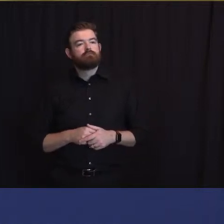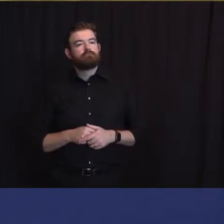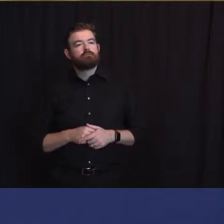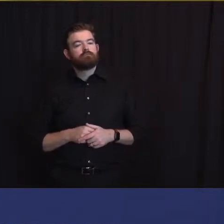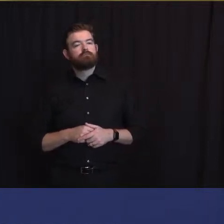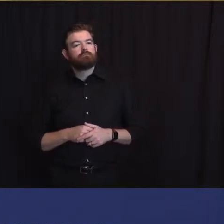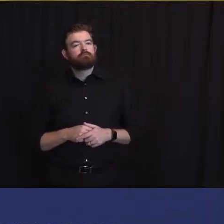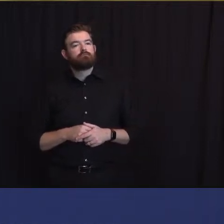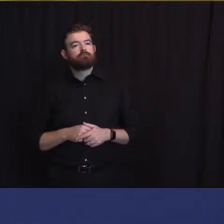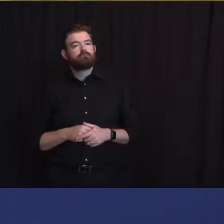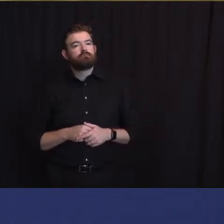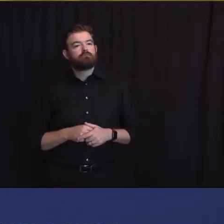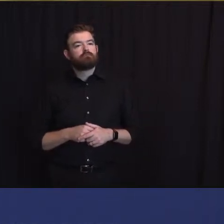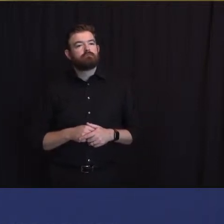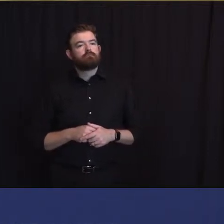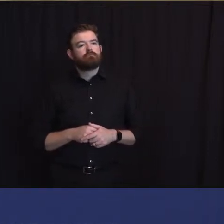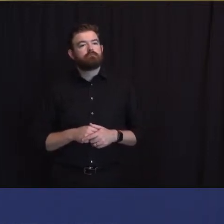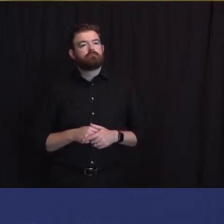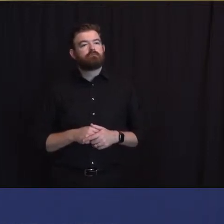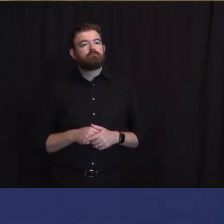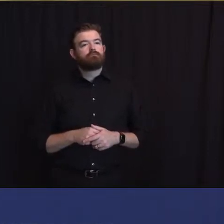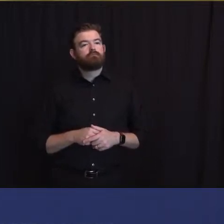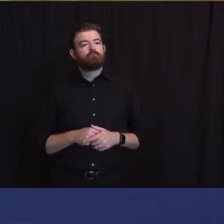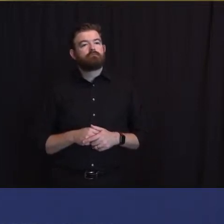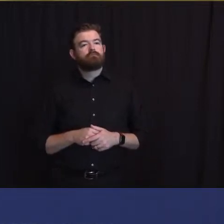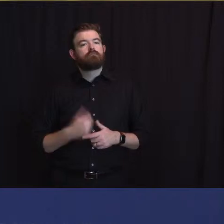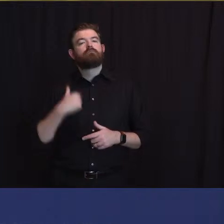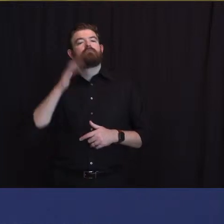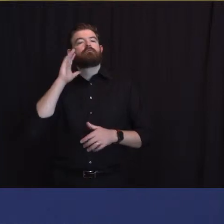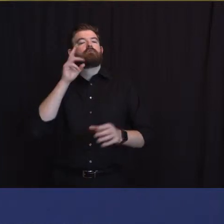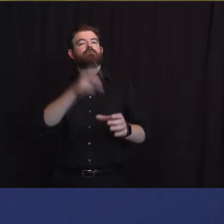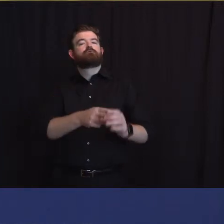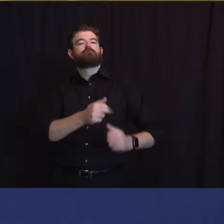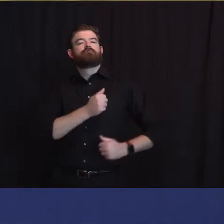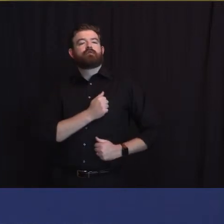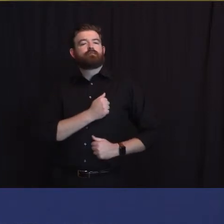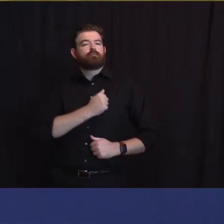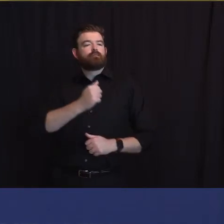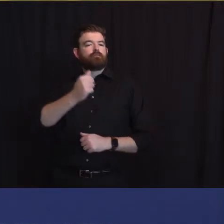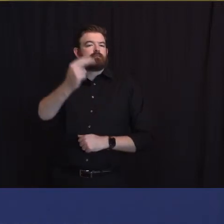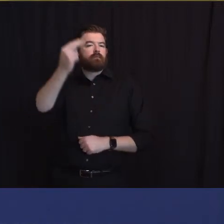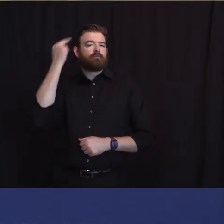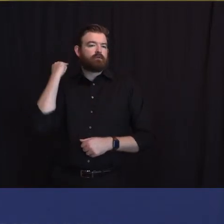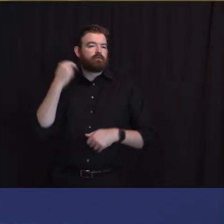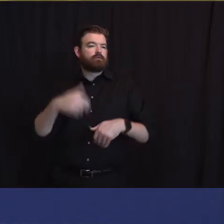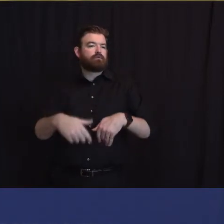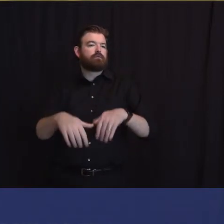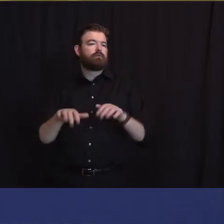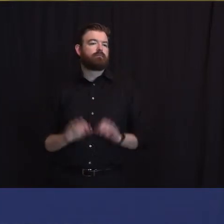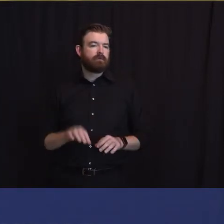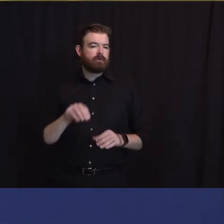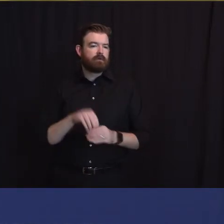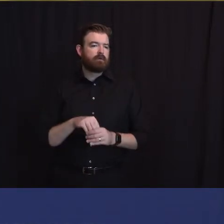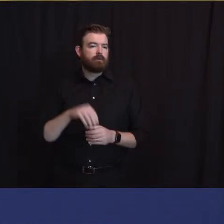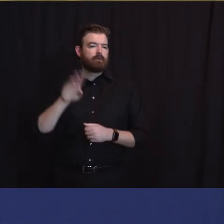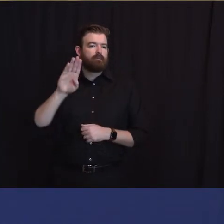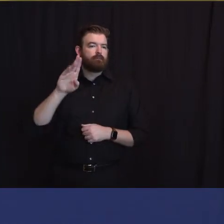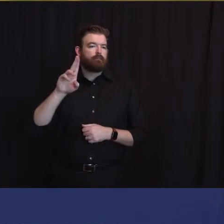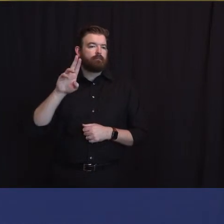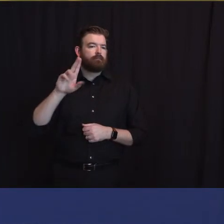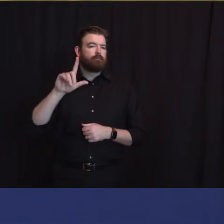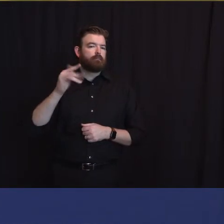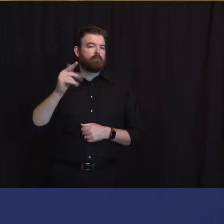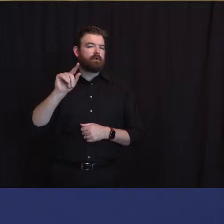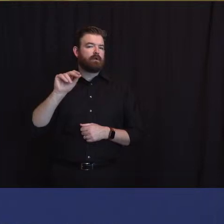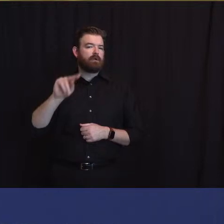weekend at the Veterans Memorial Cemetery in Burlington County. We got a couple of parades on